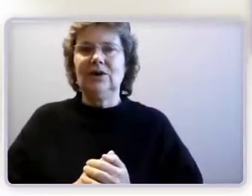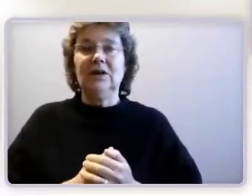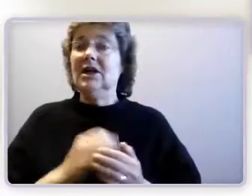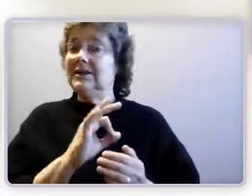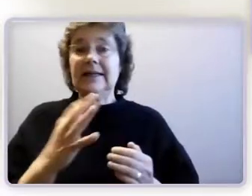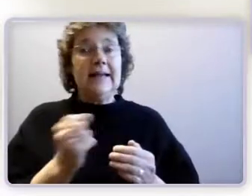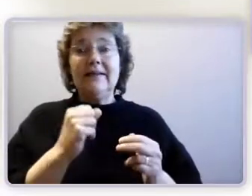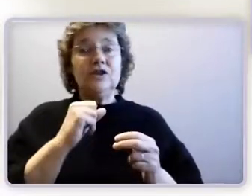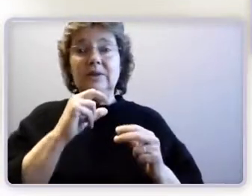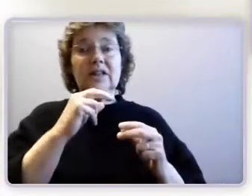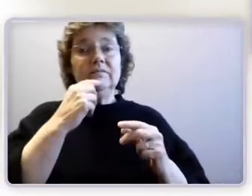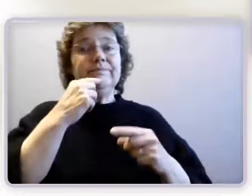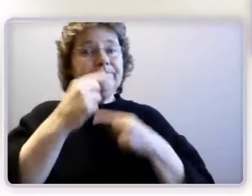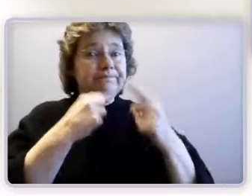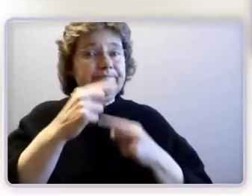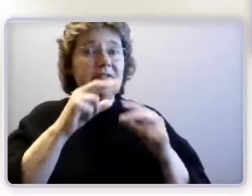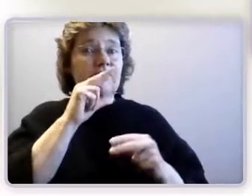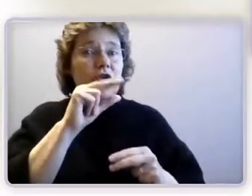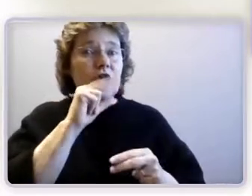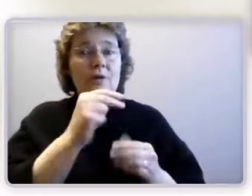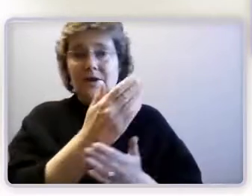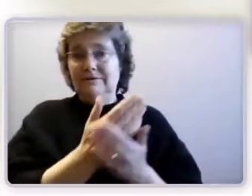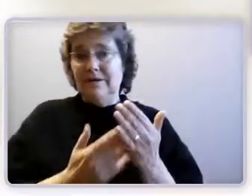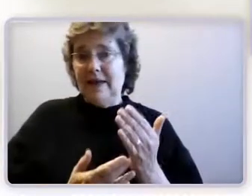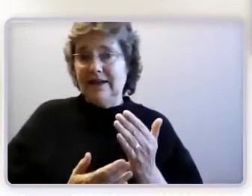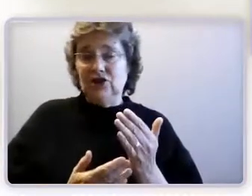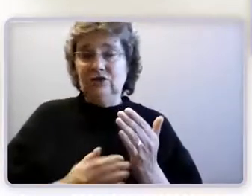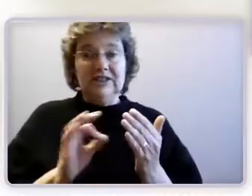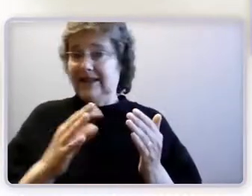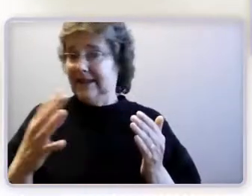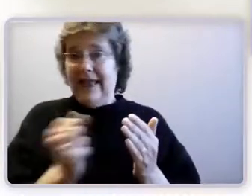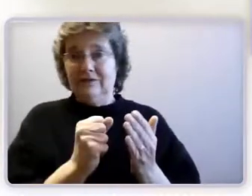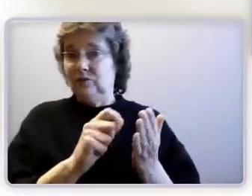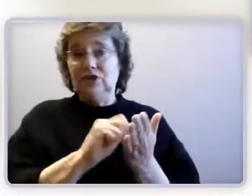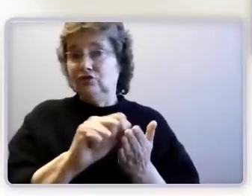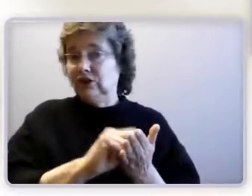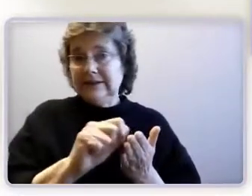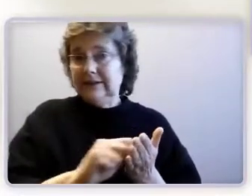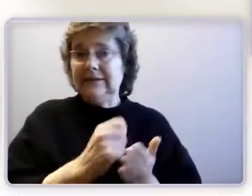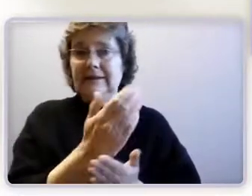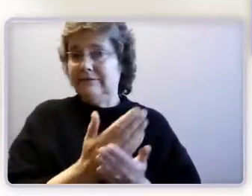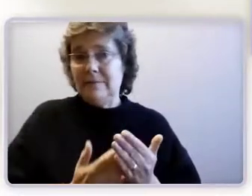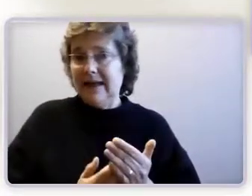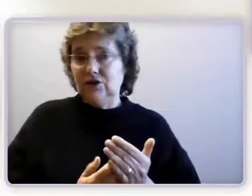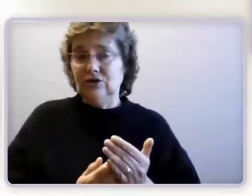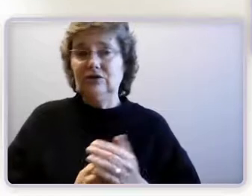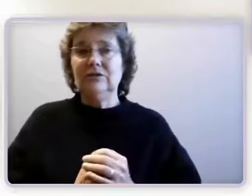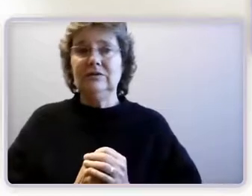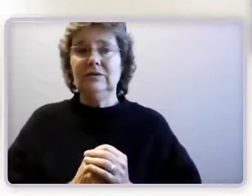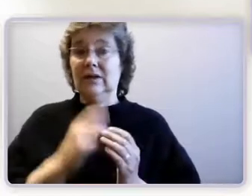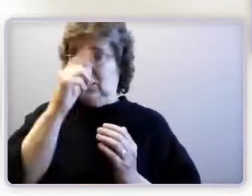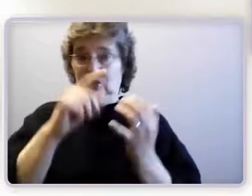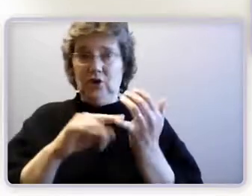information. It doesn't have to be limited to something that's written down. As I said before, it can be the use of models